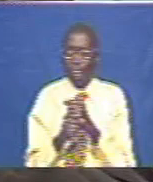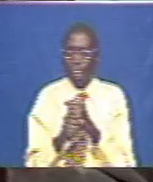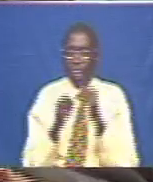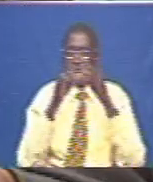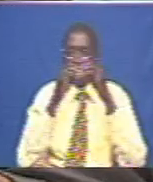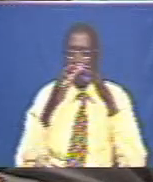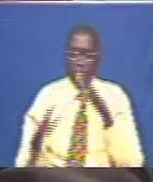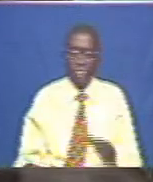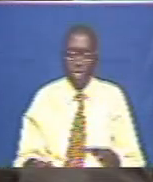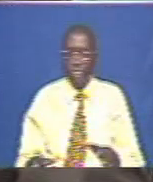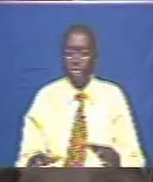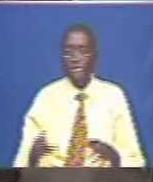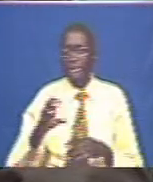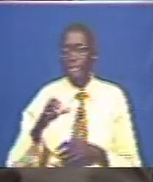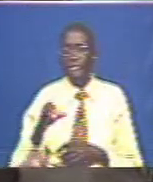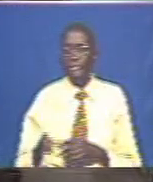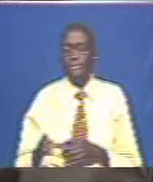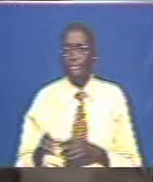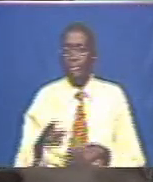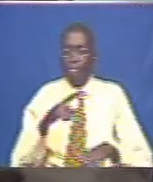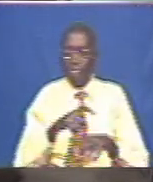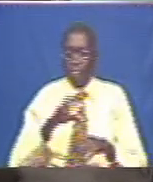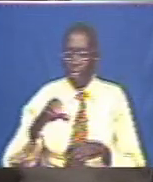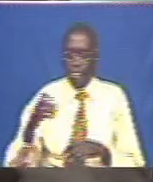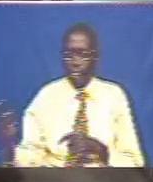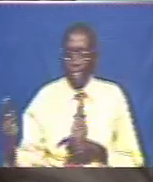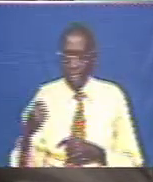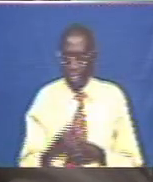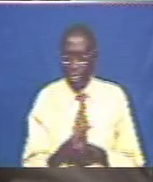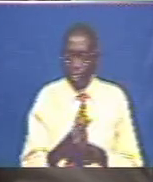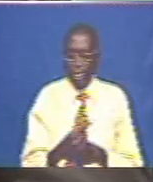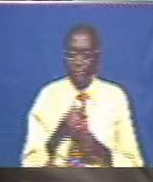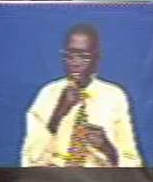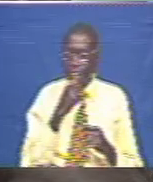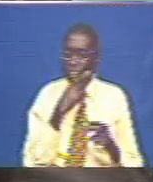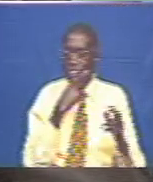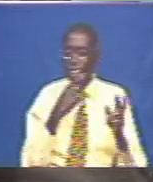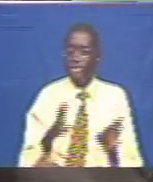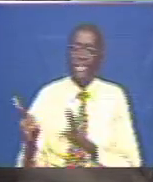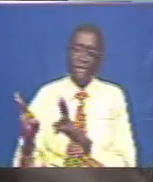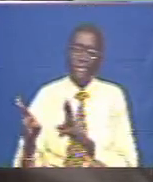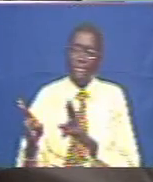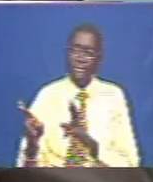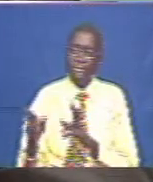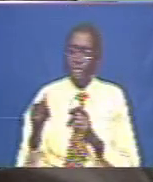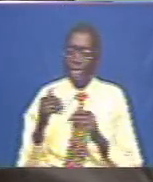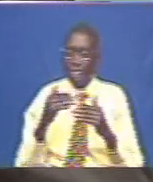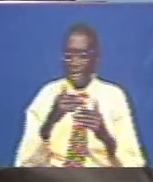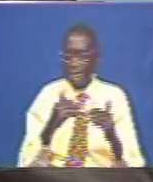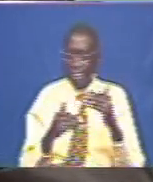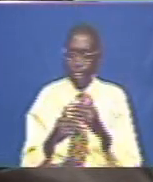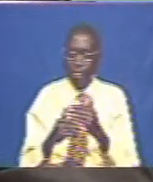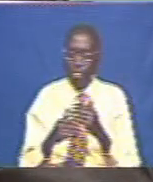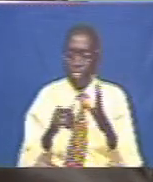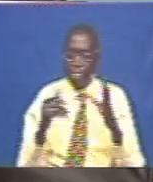devolved to the counties. And the moment the counties came to place, they were not prepared to receive. They didn't have structures. They don't